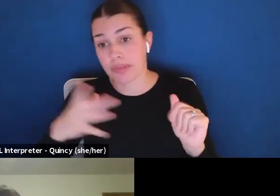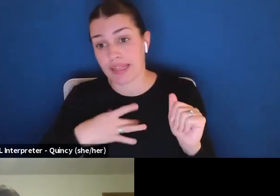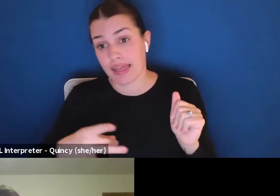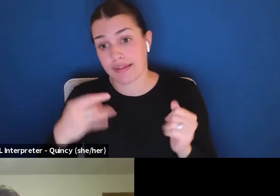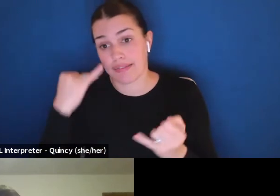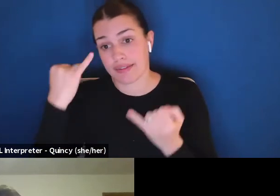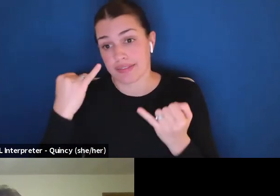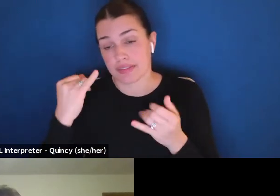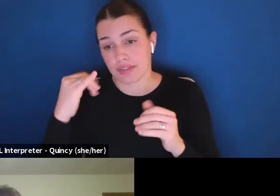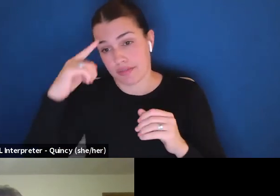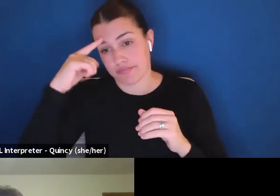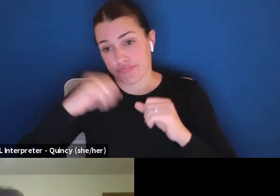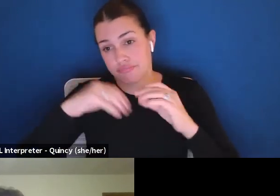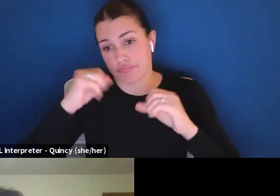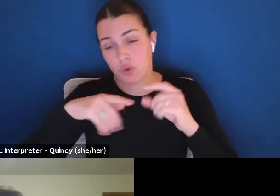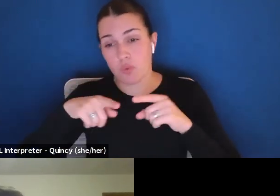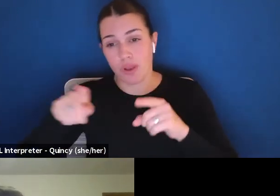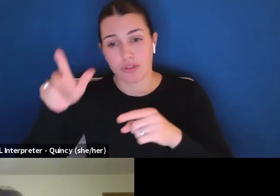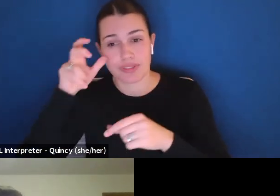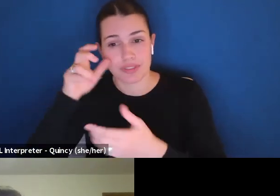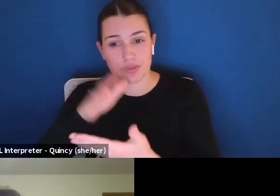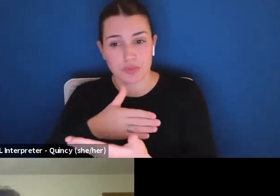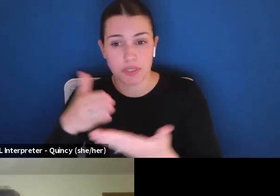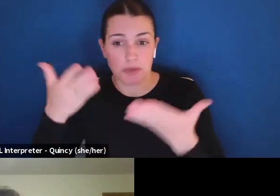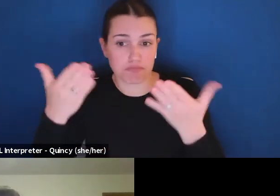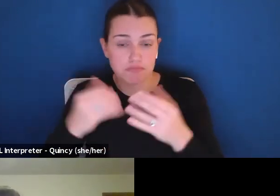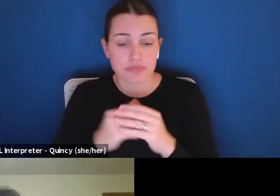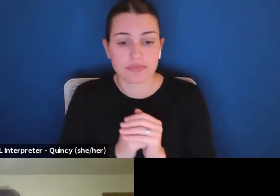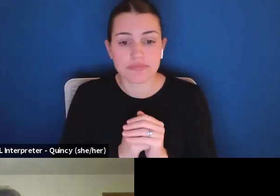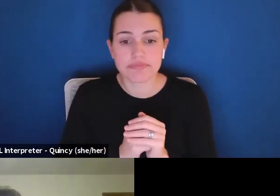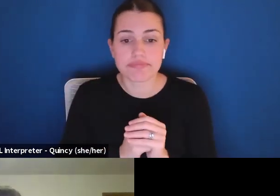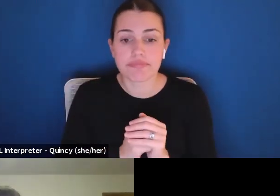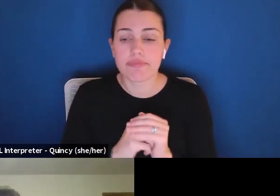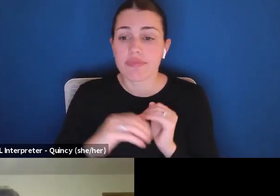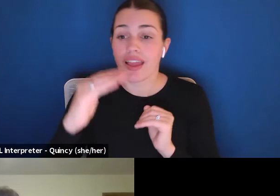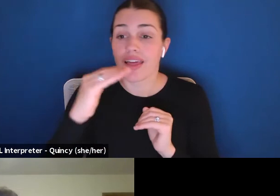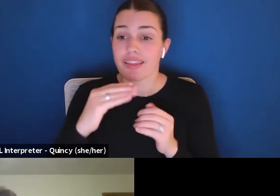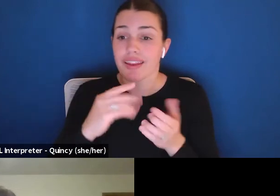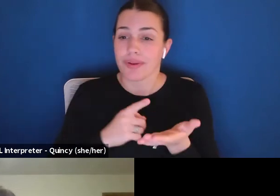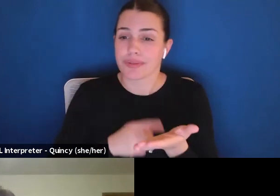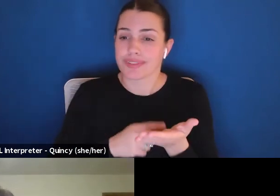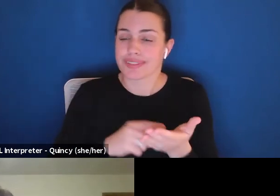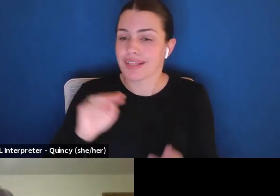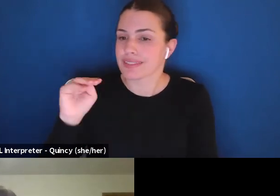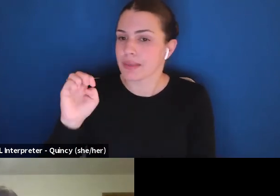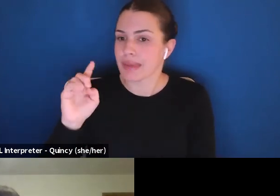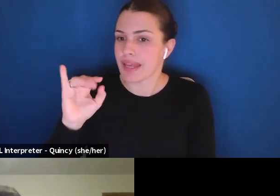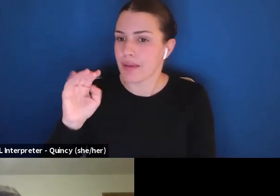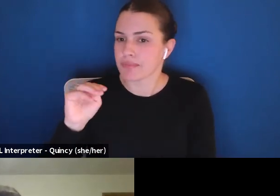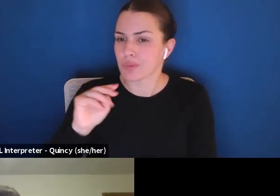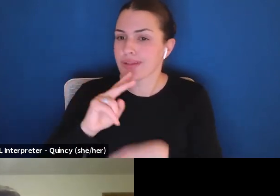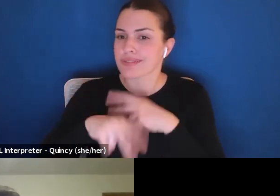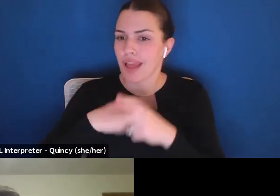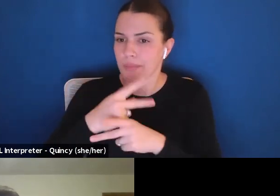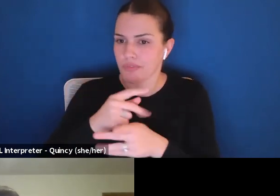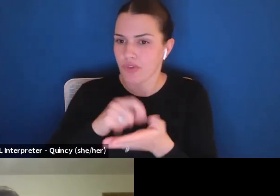ideas. And then just I wanted to touch on mediums for writing. So when I started journaling, I thought that it was